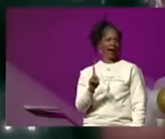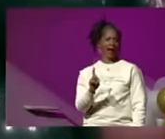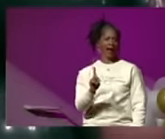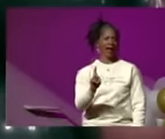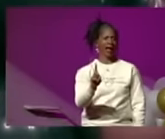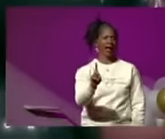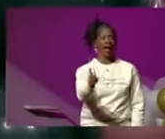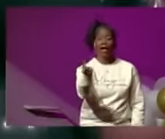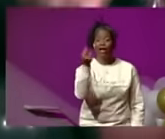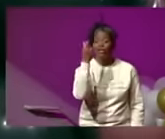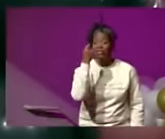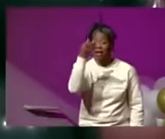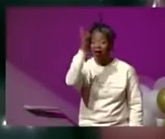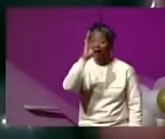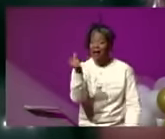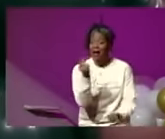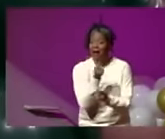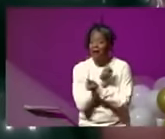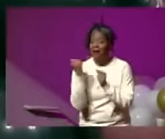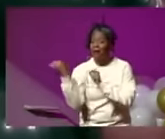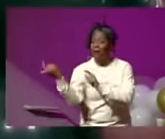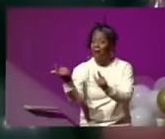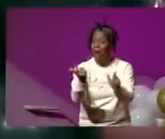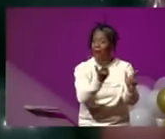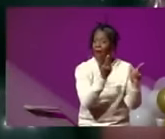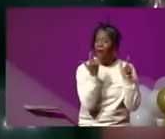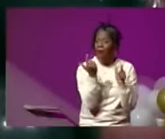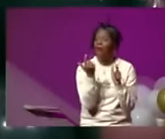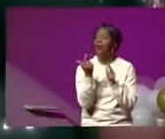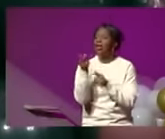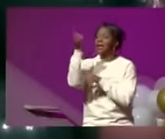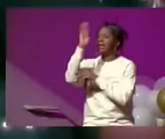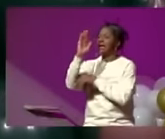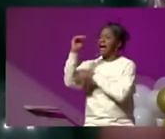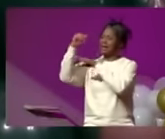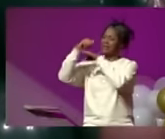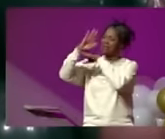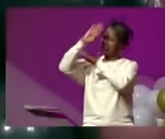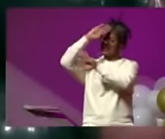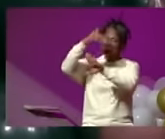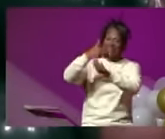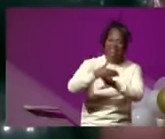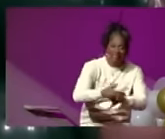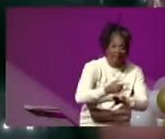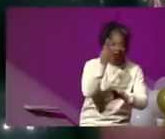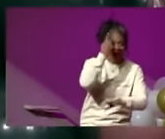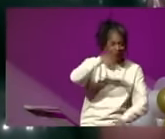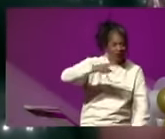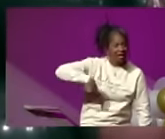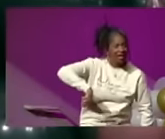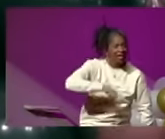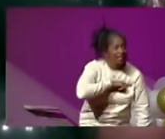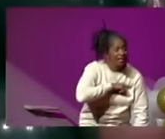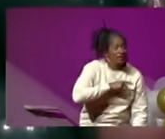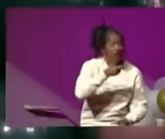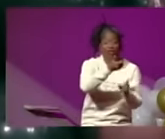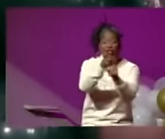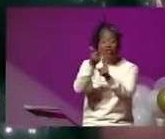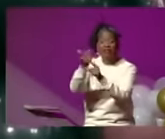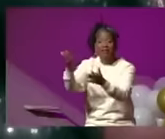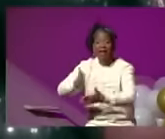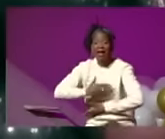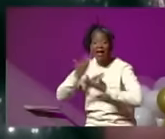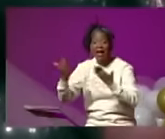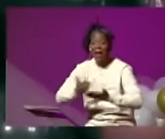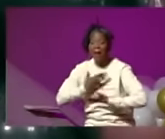For God so loved the world that God gave God's child for us. Aren't you glad for that child? It's that